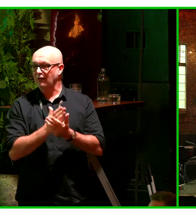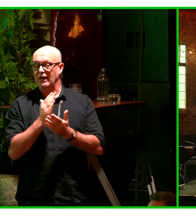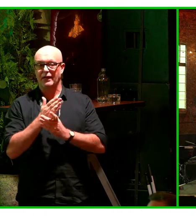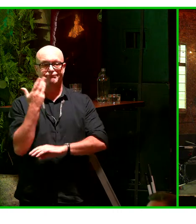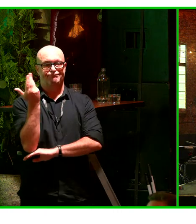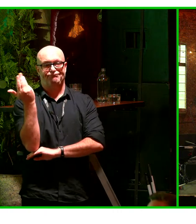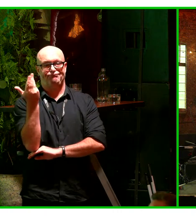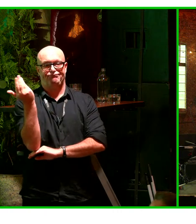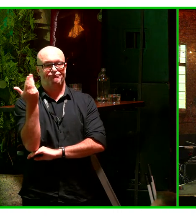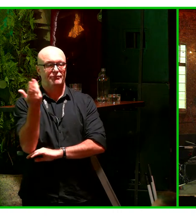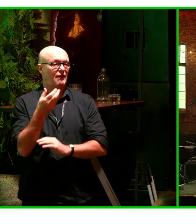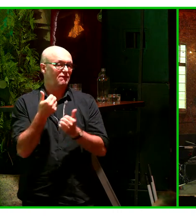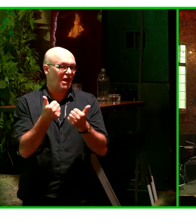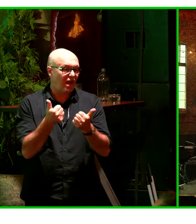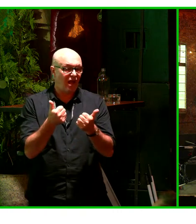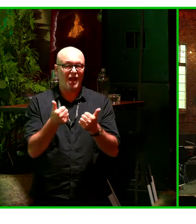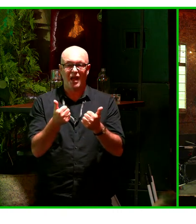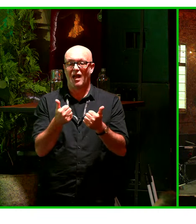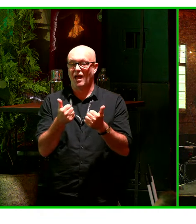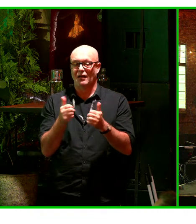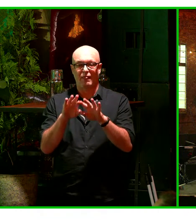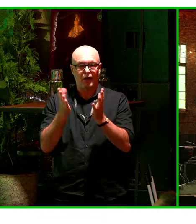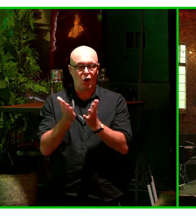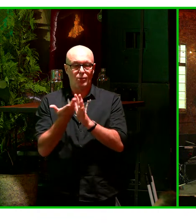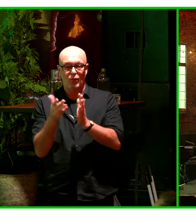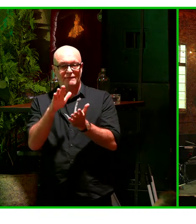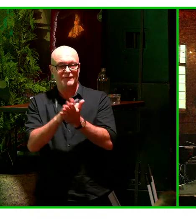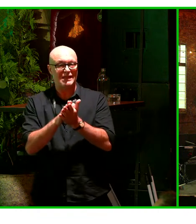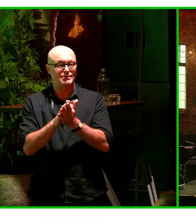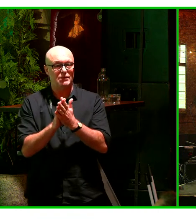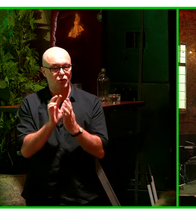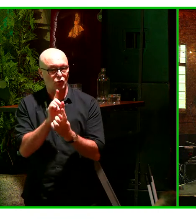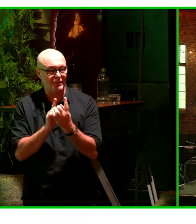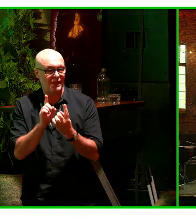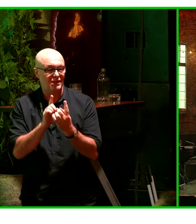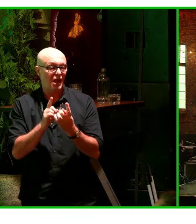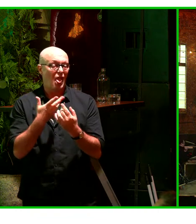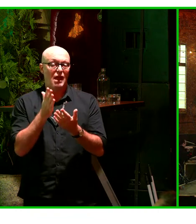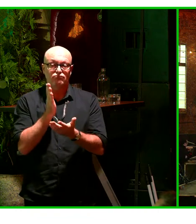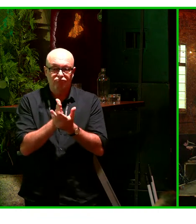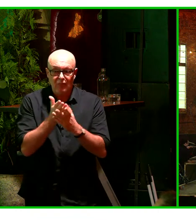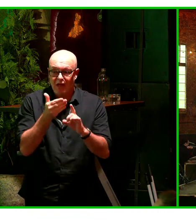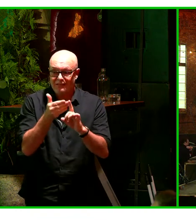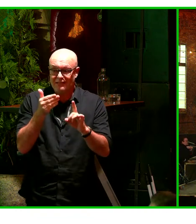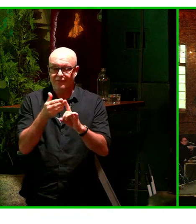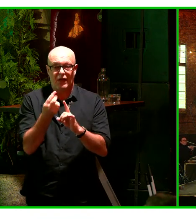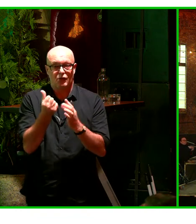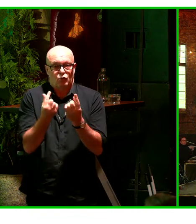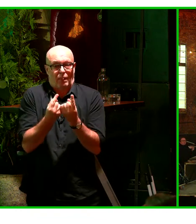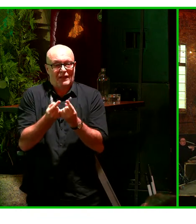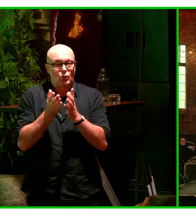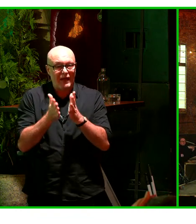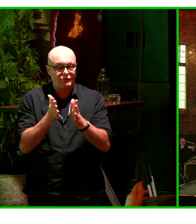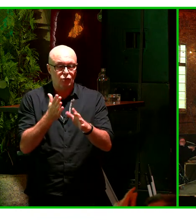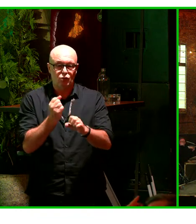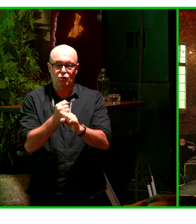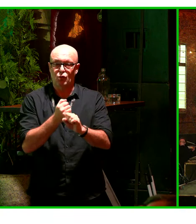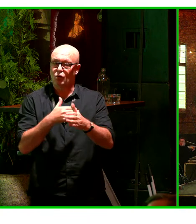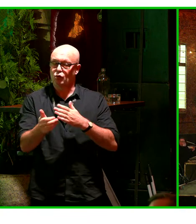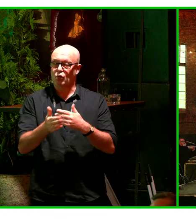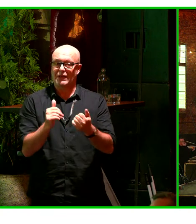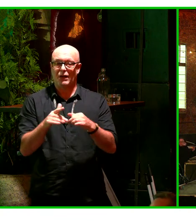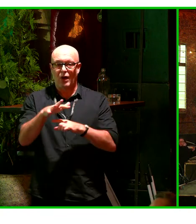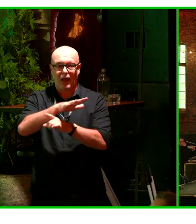when me and Andy were at the Global Investment Summit, where he identified some of the things that we need to do to tackle climate